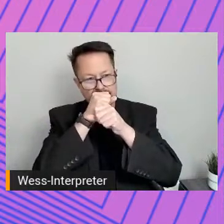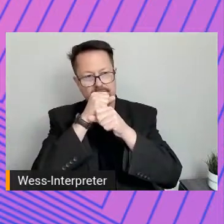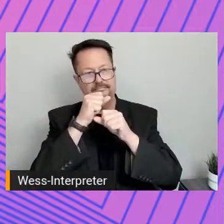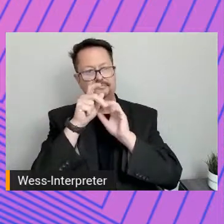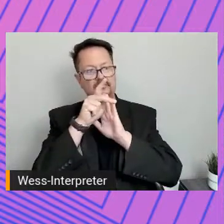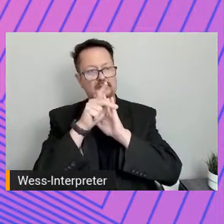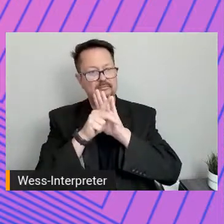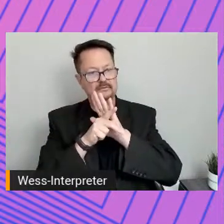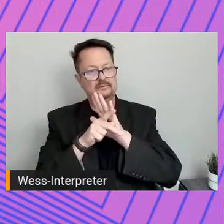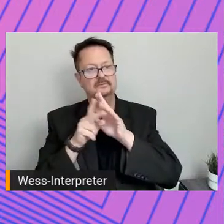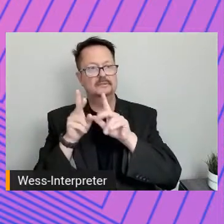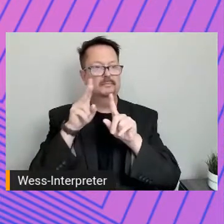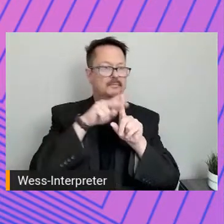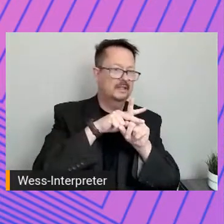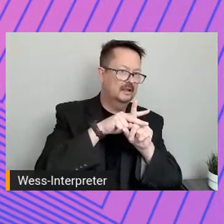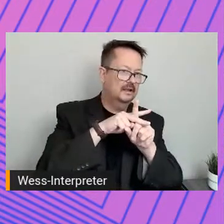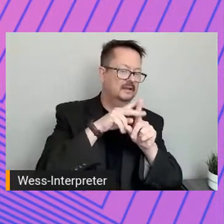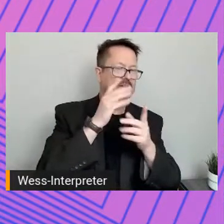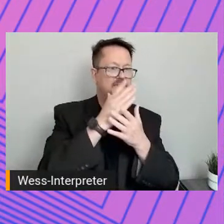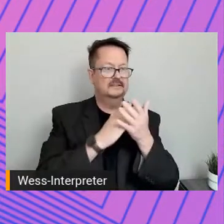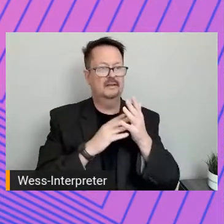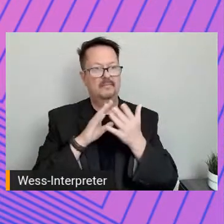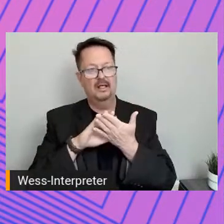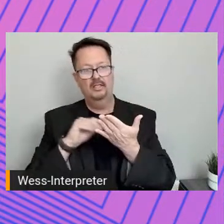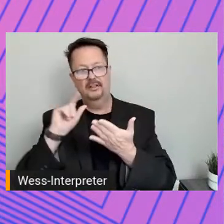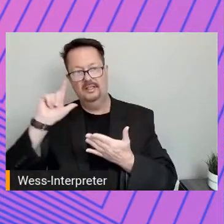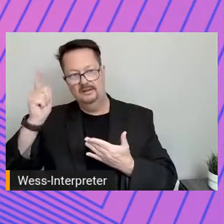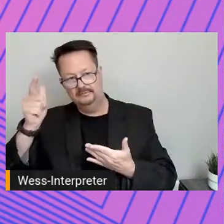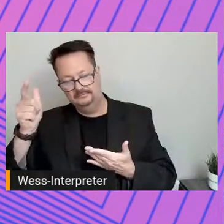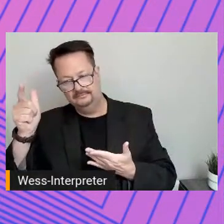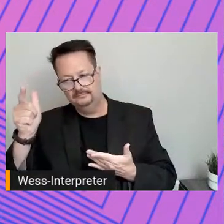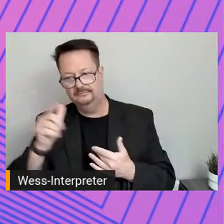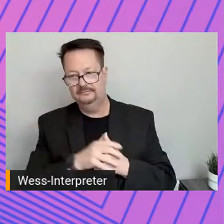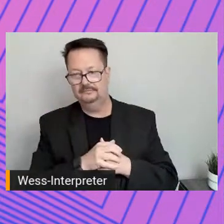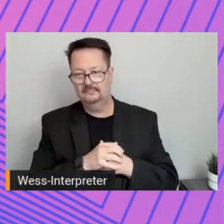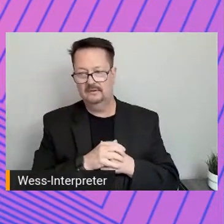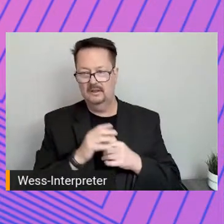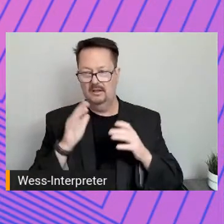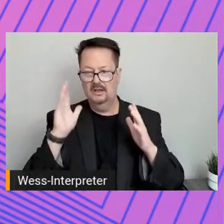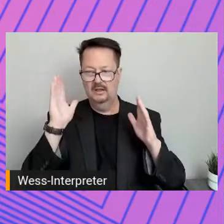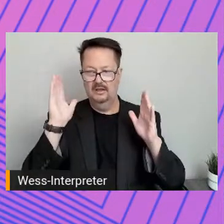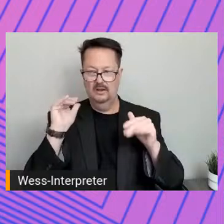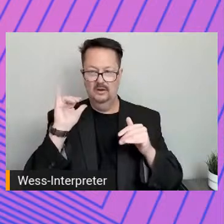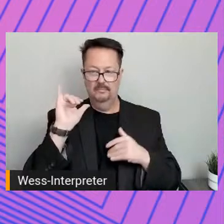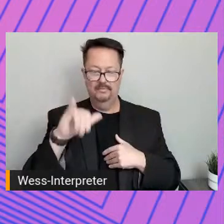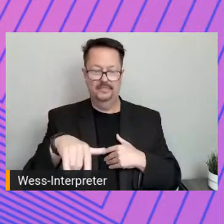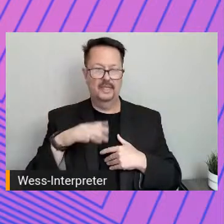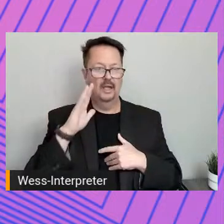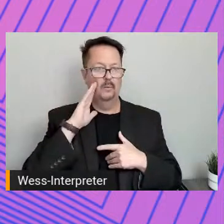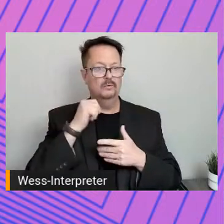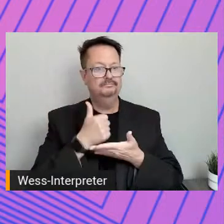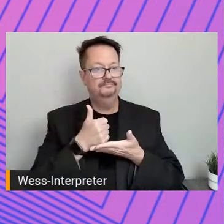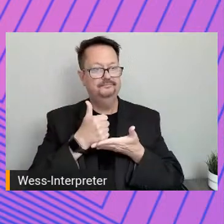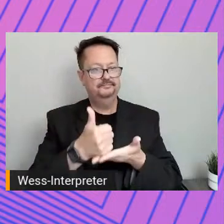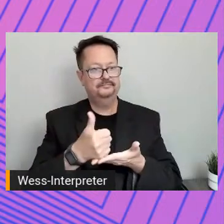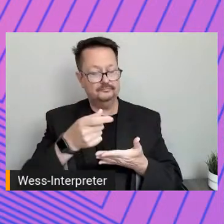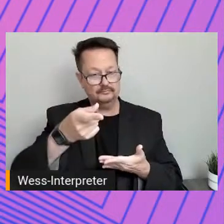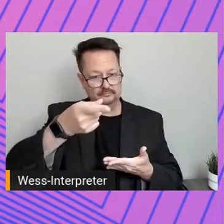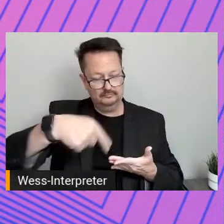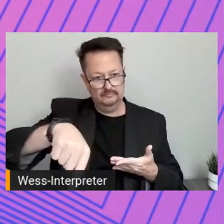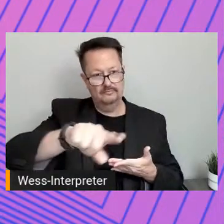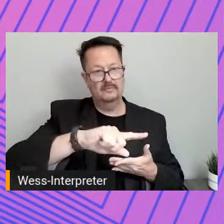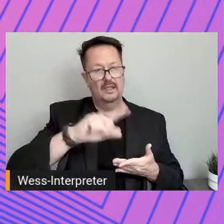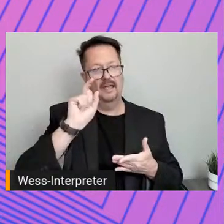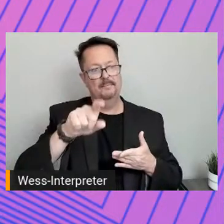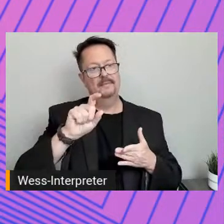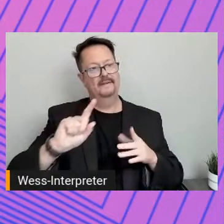things we applied, and some of the things I only learned afterwards. So I hope that particular journey will be helpful for you. But I have to